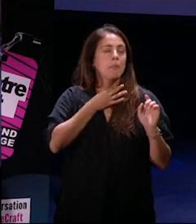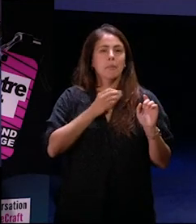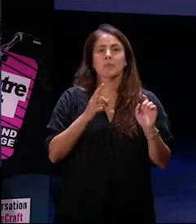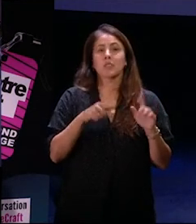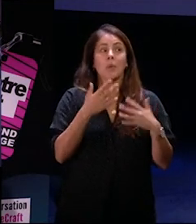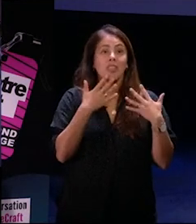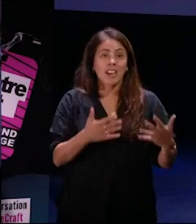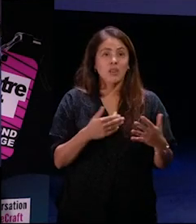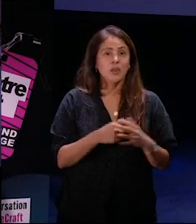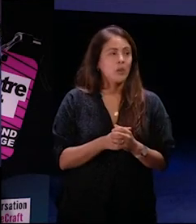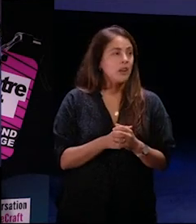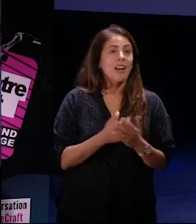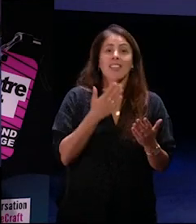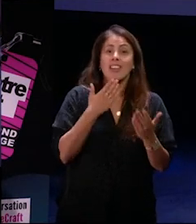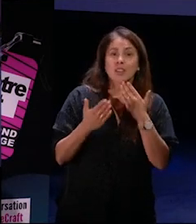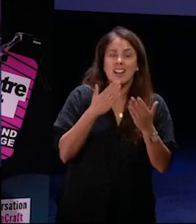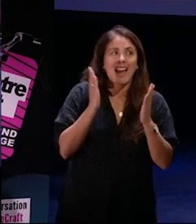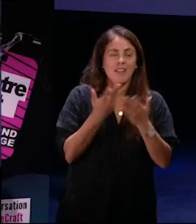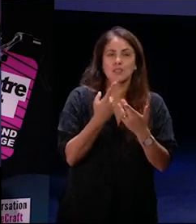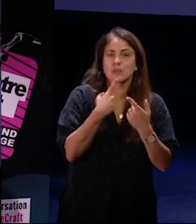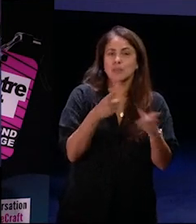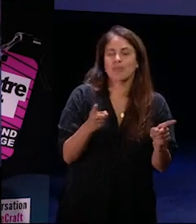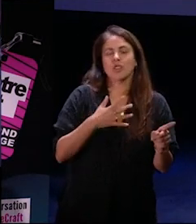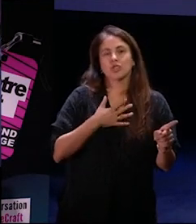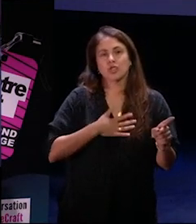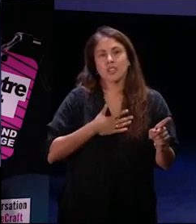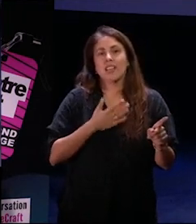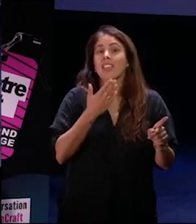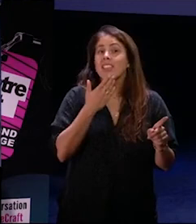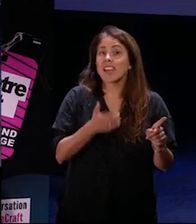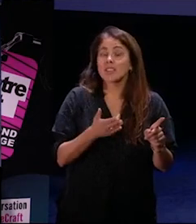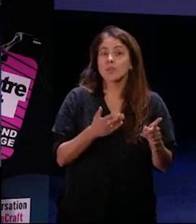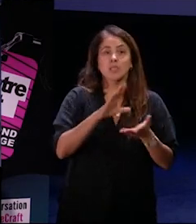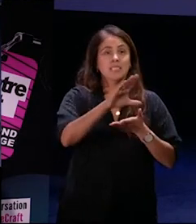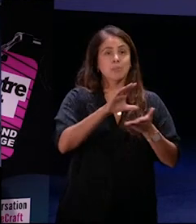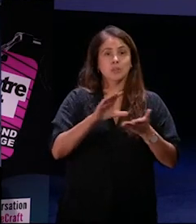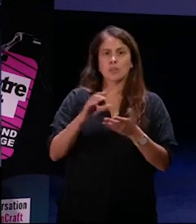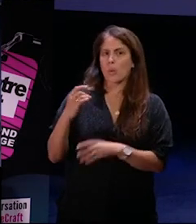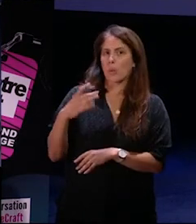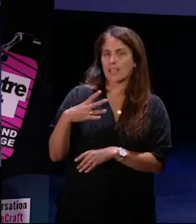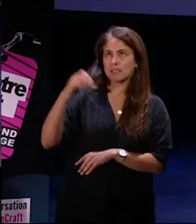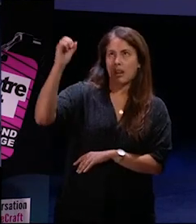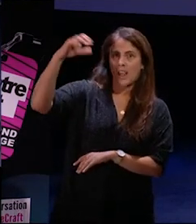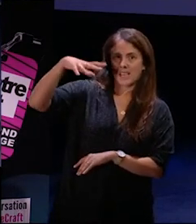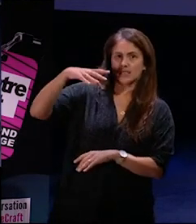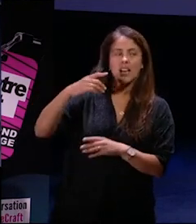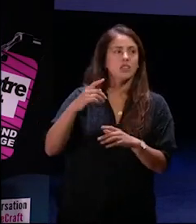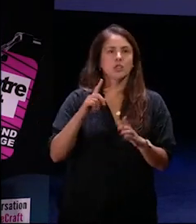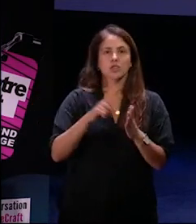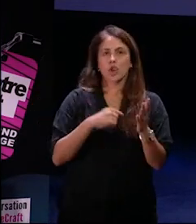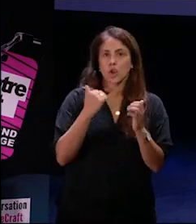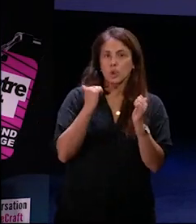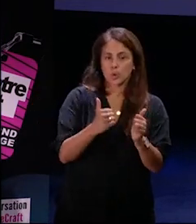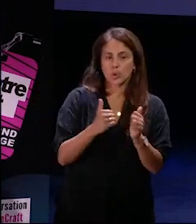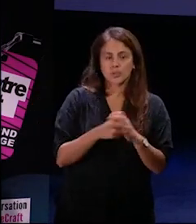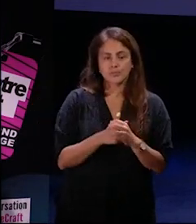thank you. I've got some thank yous that I have to read out, so forgive me. Thank you to our sponsors, White Light and John Good, to